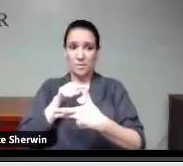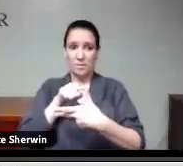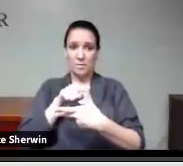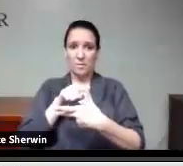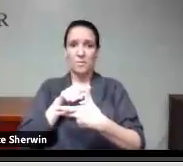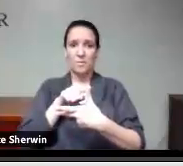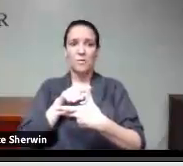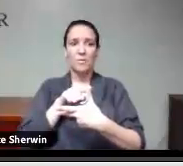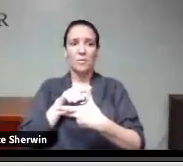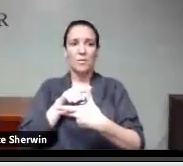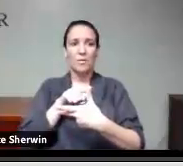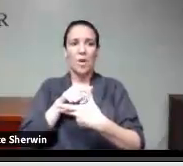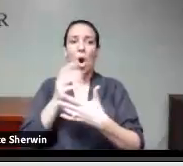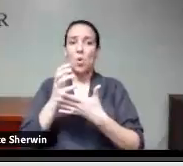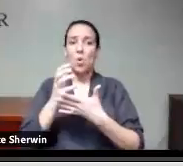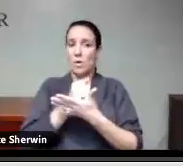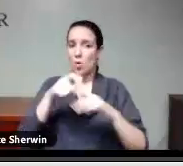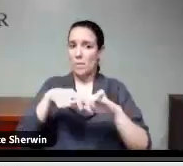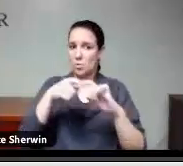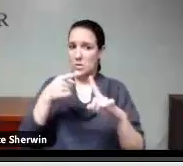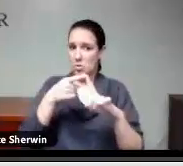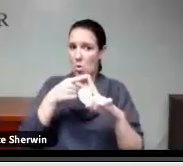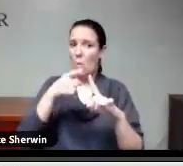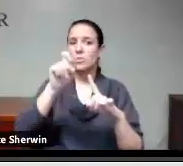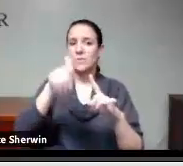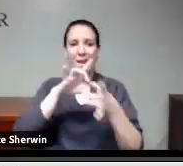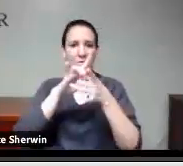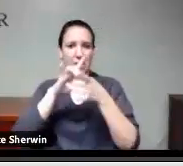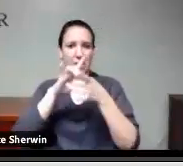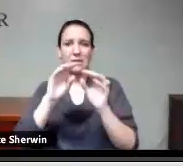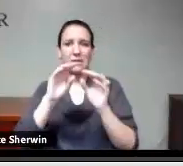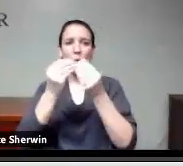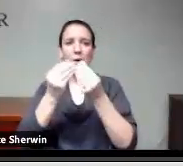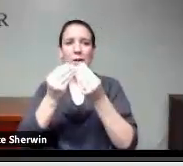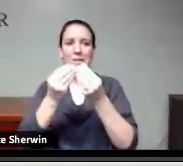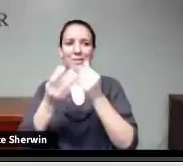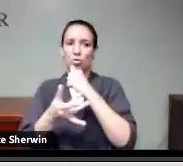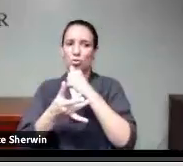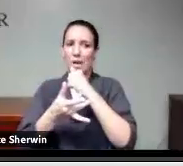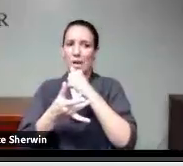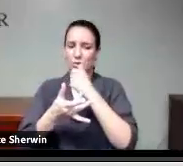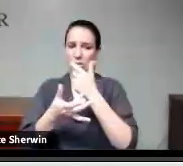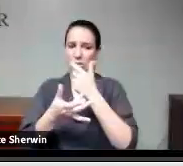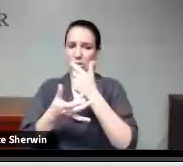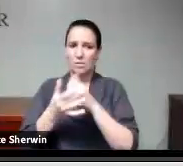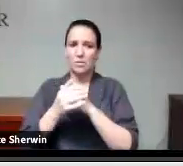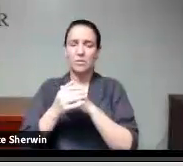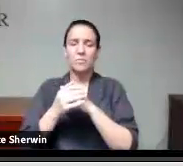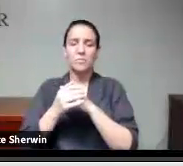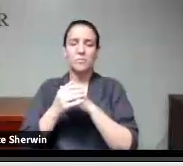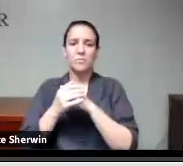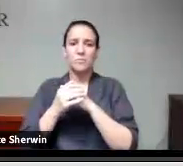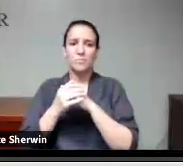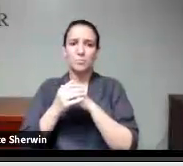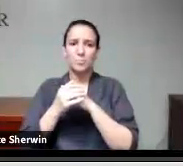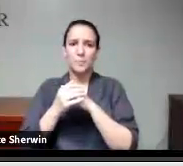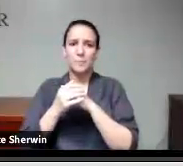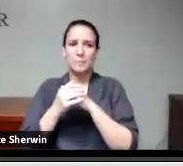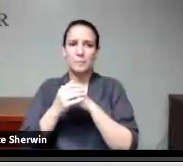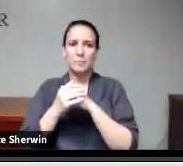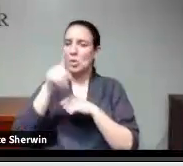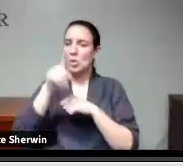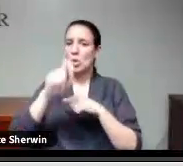strategy and structure. That we can't have a diversity recruitment effort that is not taking into consideration the bigger picture of